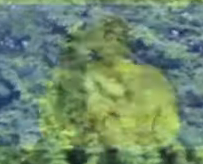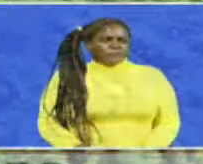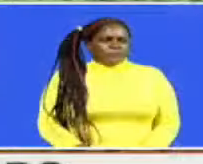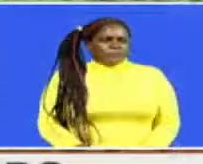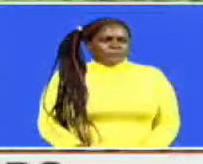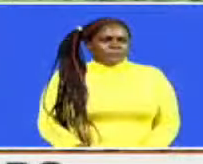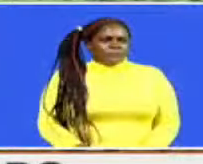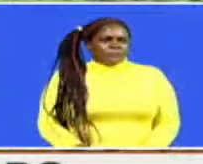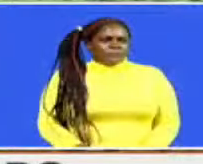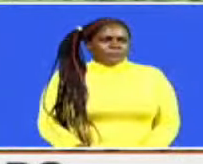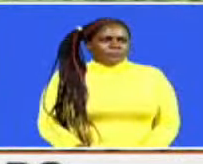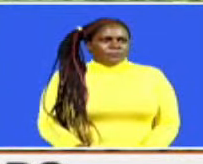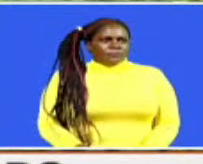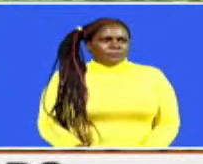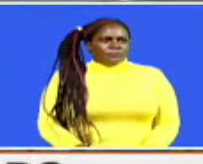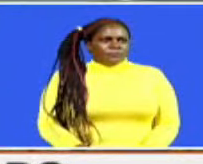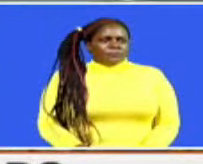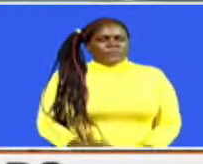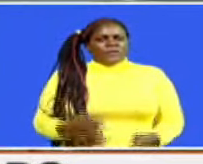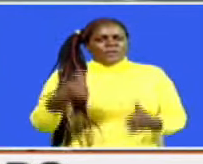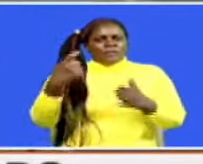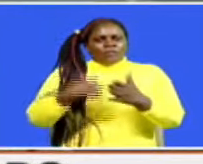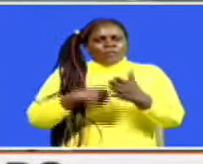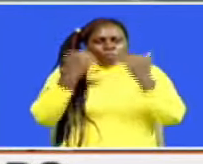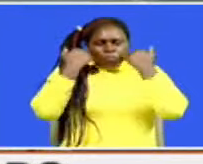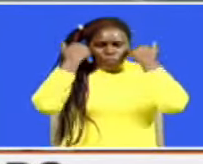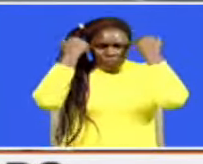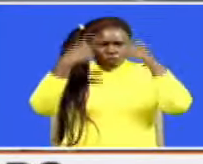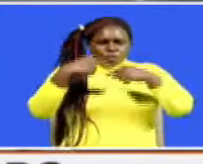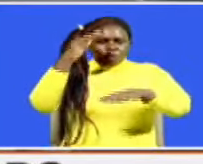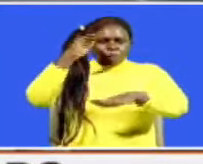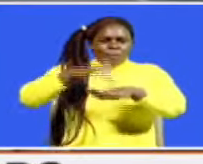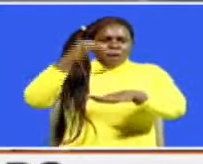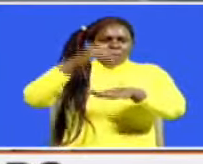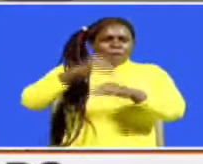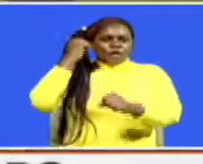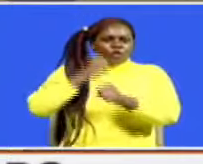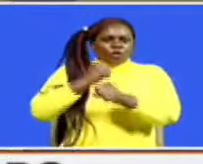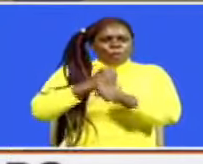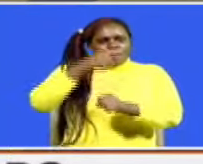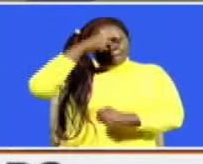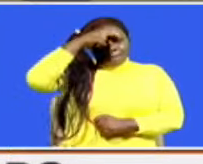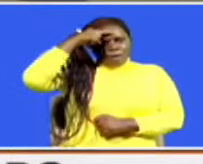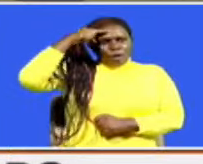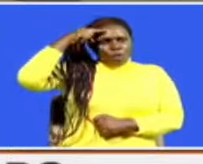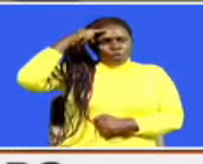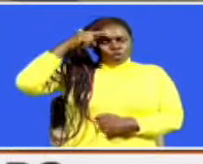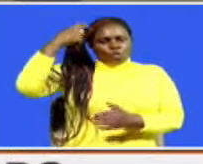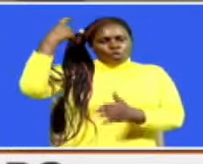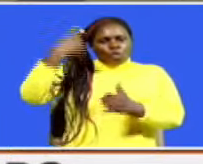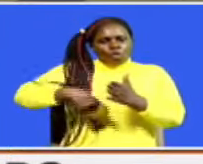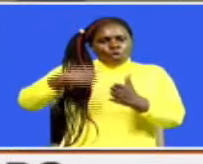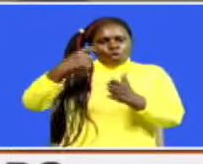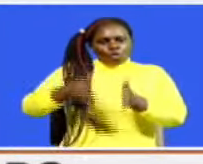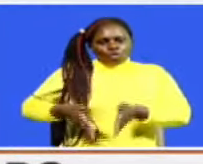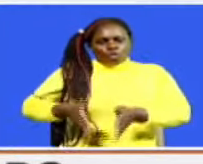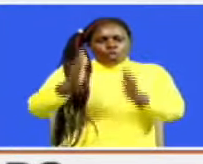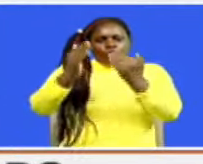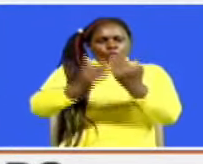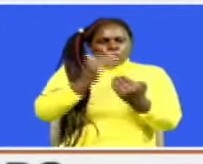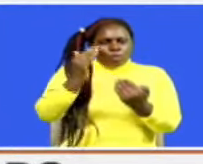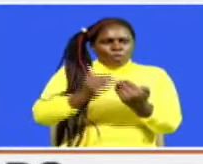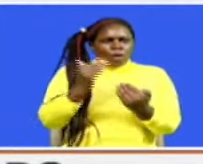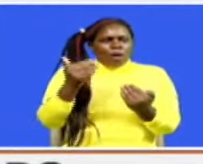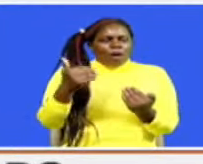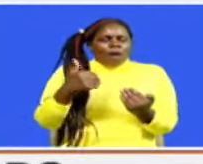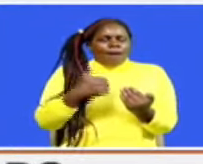KRB, however, says that financial constraints continue to hamper its work due to the rising cost of road maintenance. We